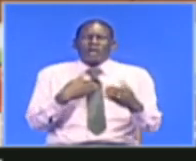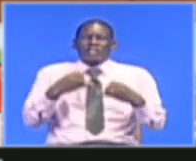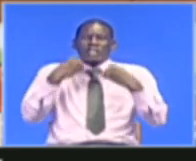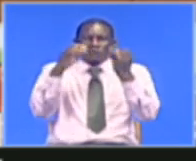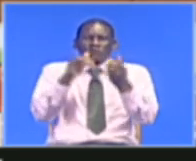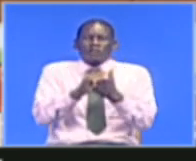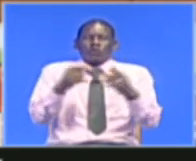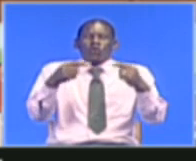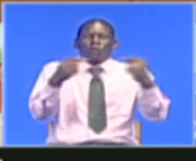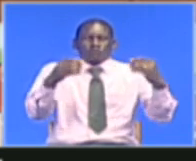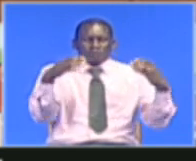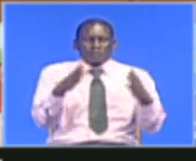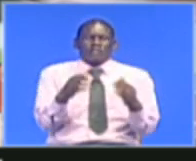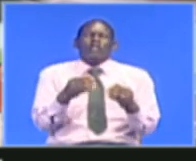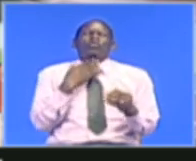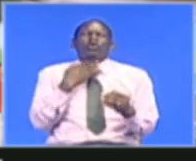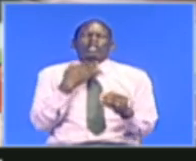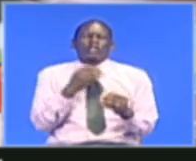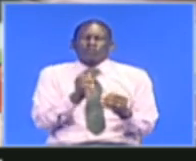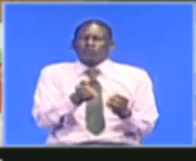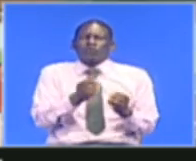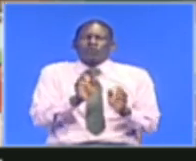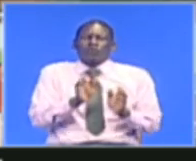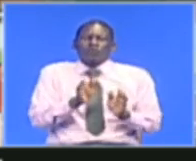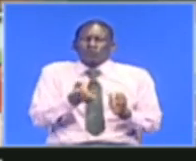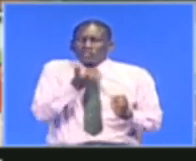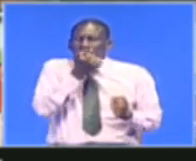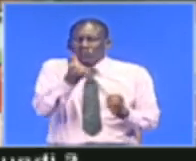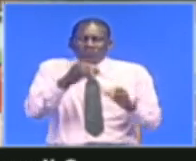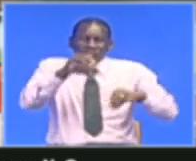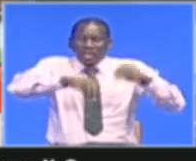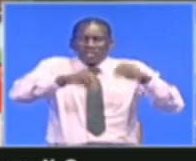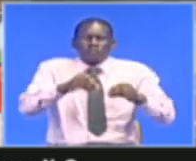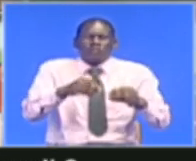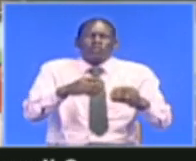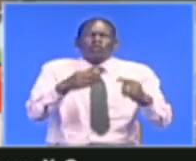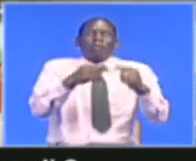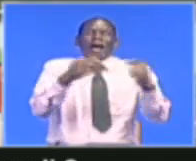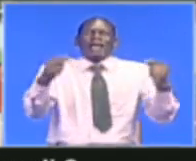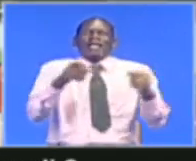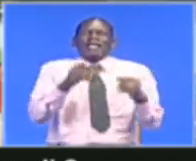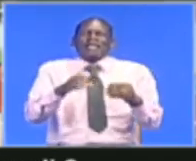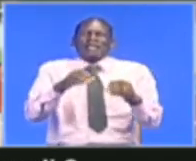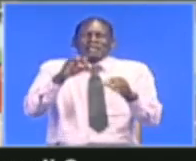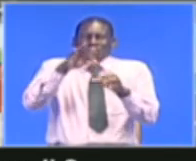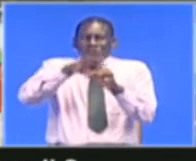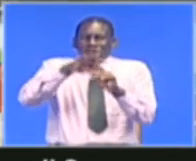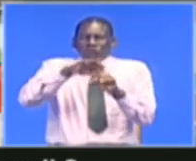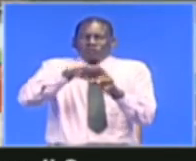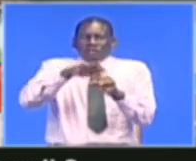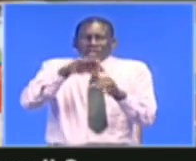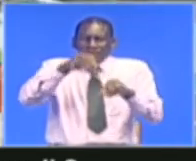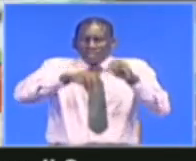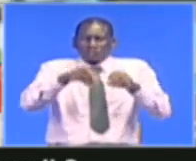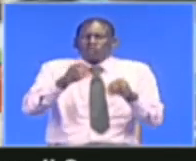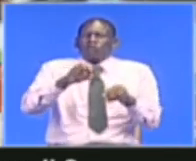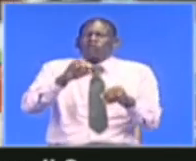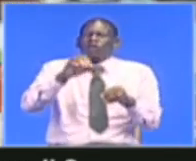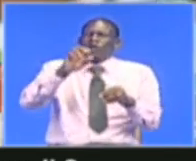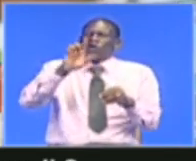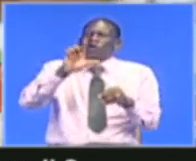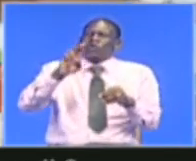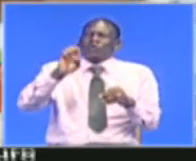ungesusia shughuli hiyo kupinga uteuzi wa Kenneth Lusaka ambaye ana madai ya usimamizi mbaya wa afisi dhidi yake. Hawakususia